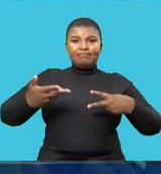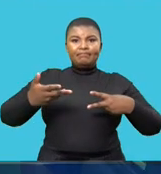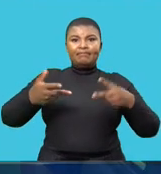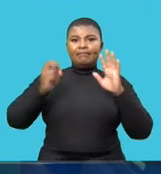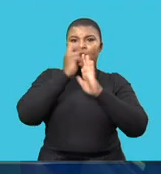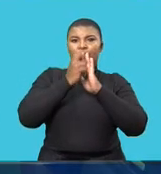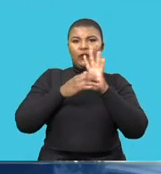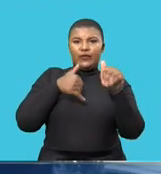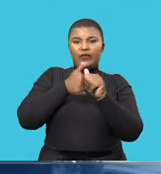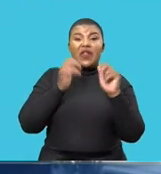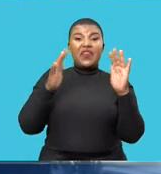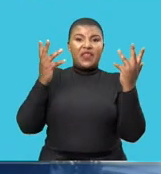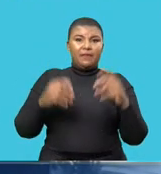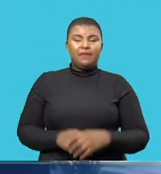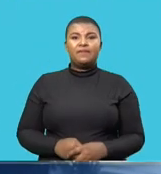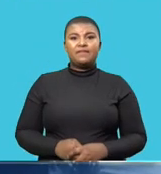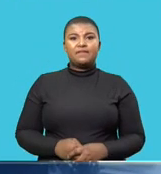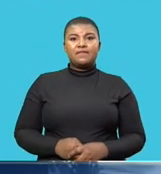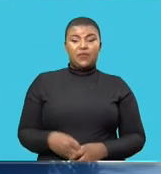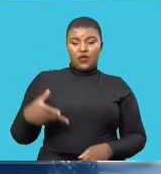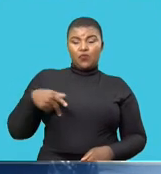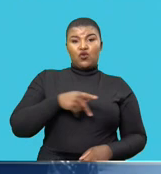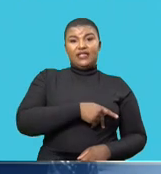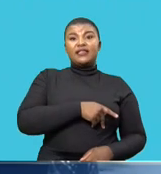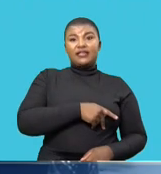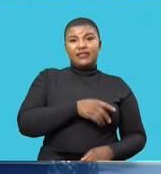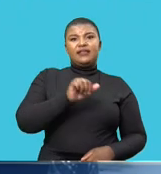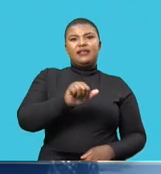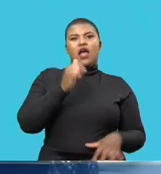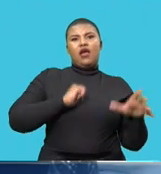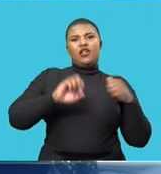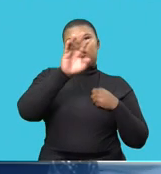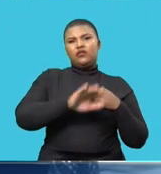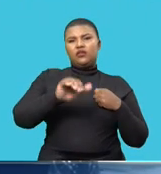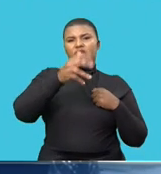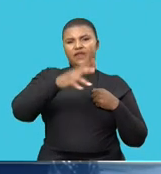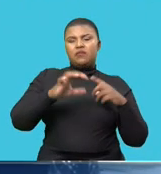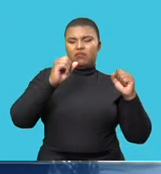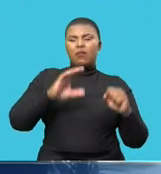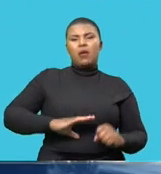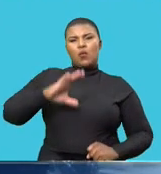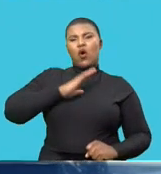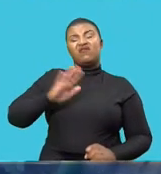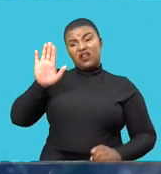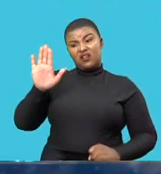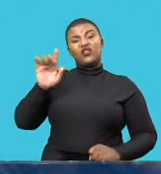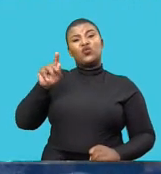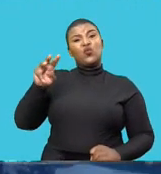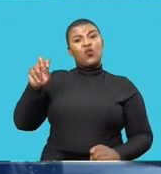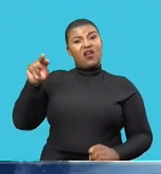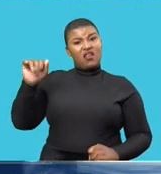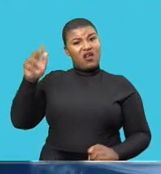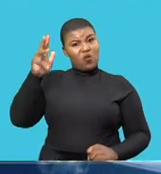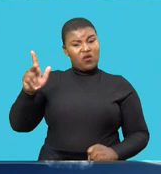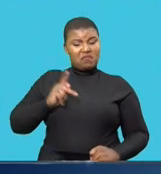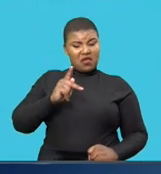moral decay. The president of Action SA did emphasize his confidence on the current candidate that is for the